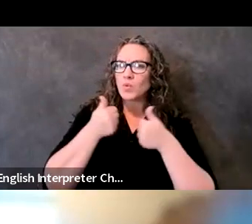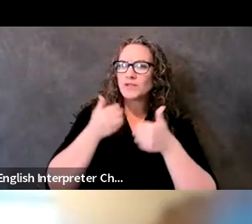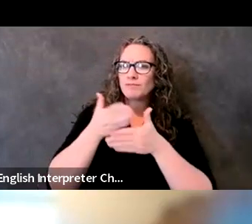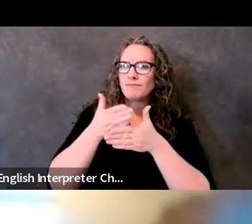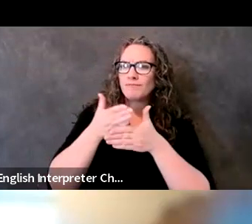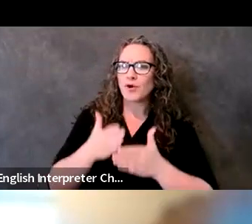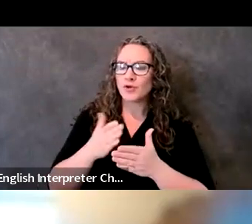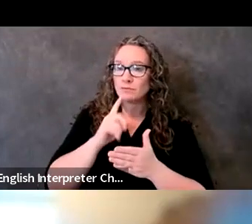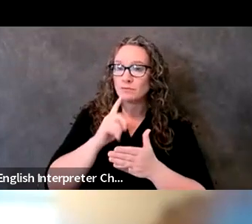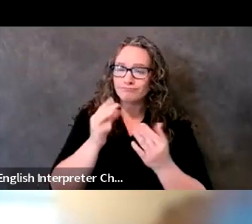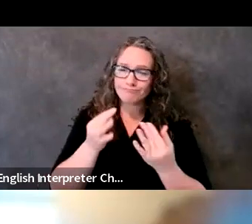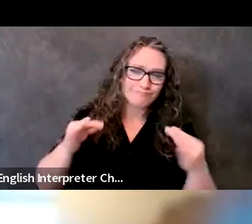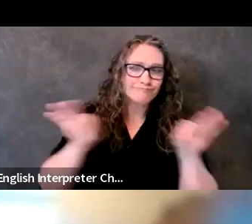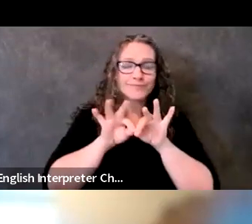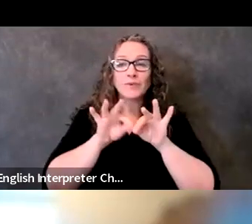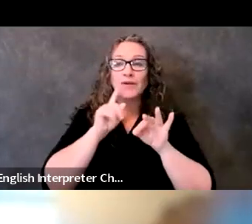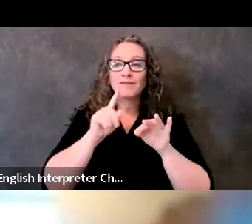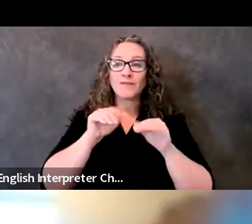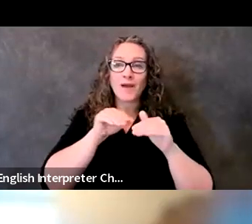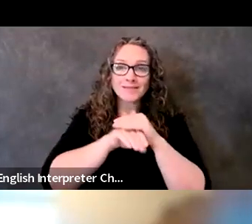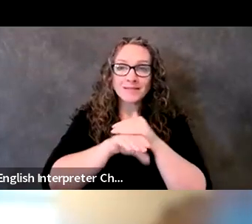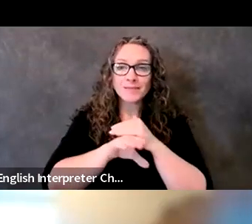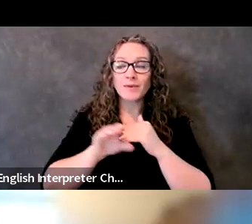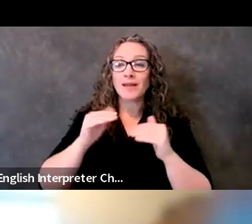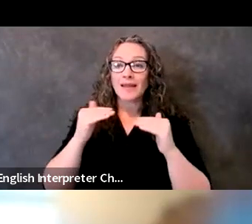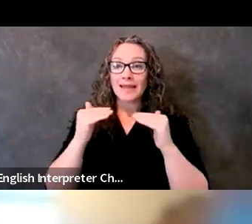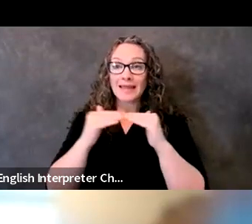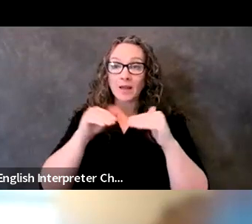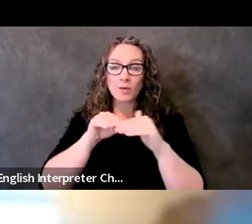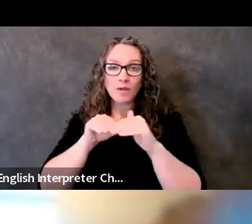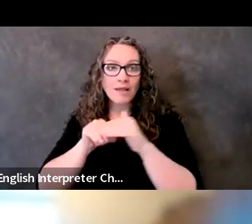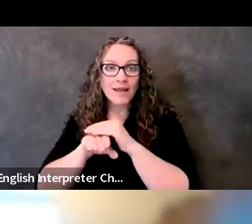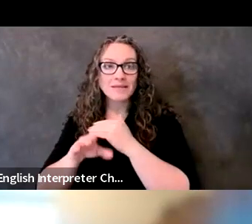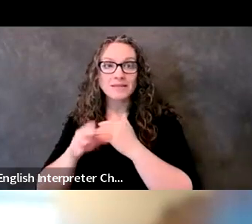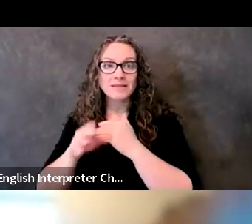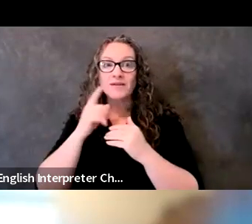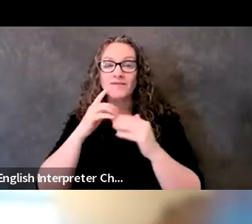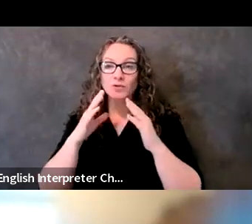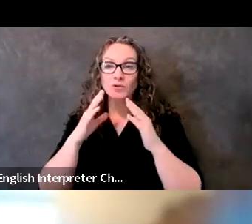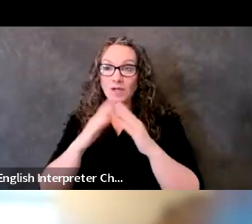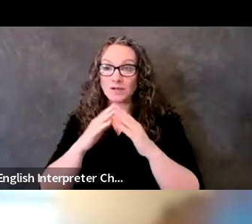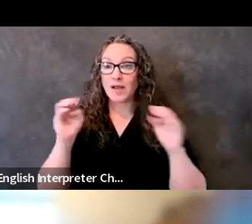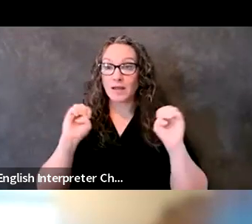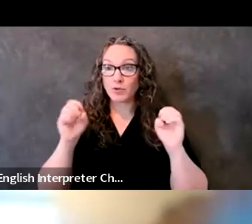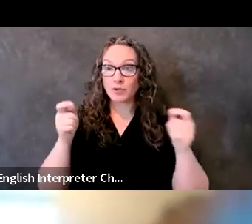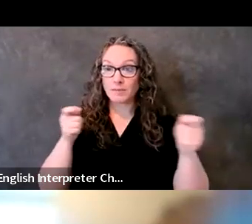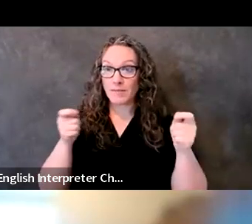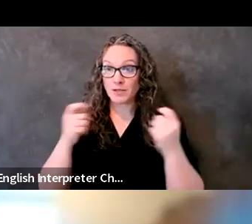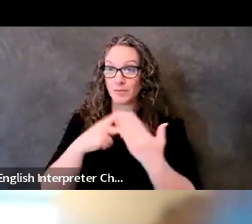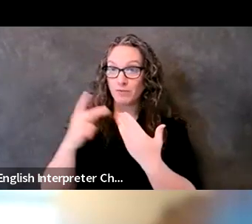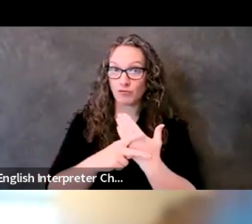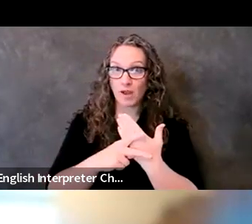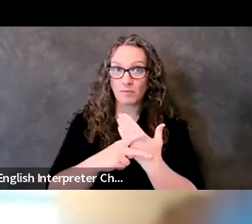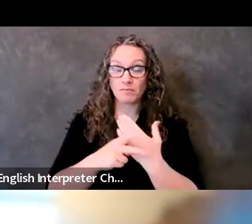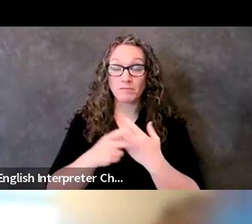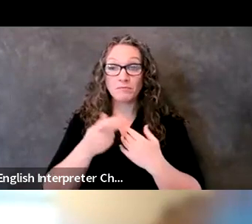of accessibility, equal access, and inclusion of state and local sheltering emergency management programs? Are there